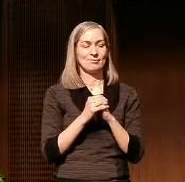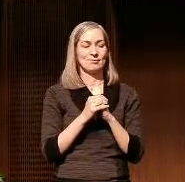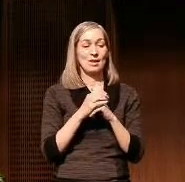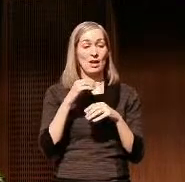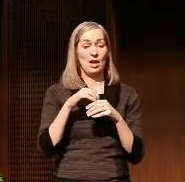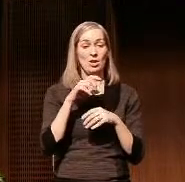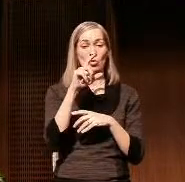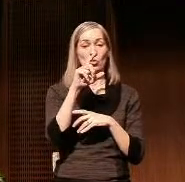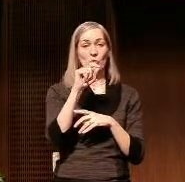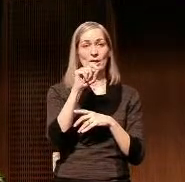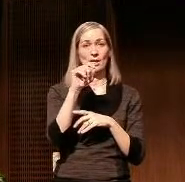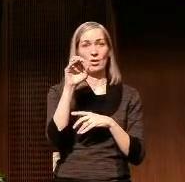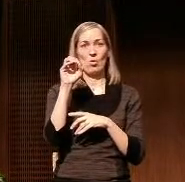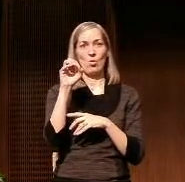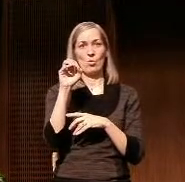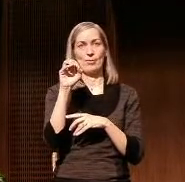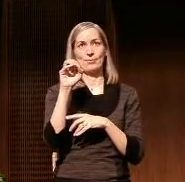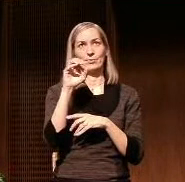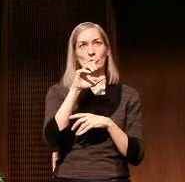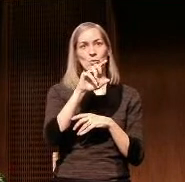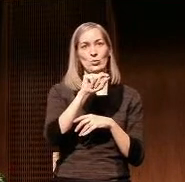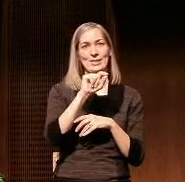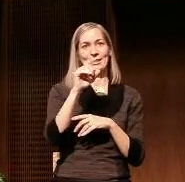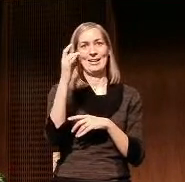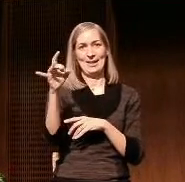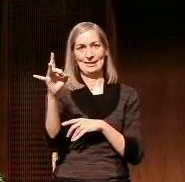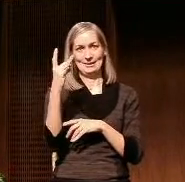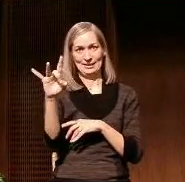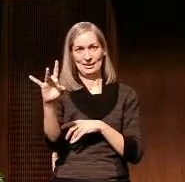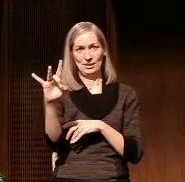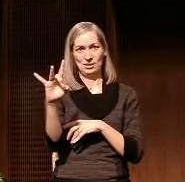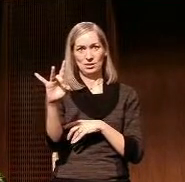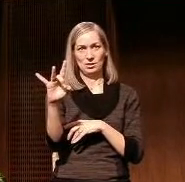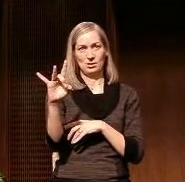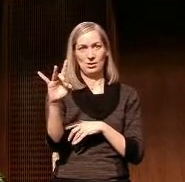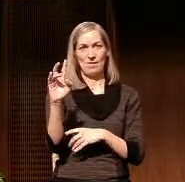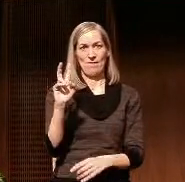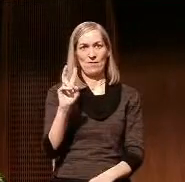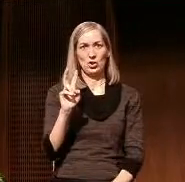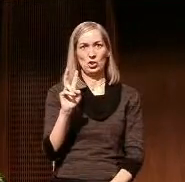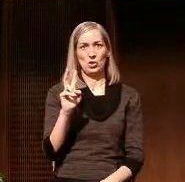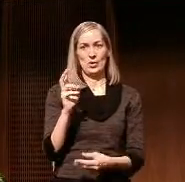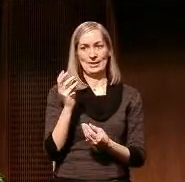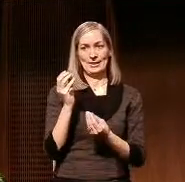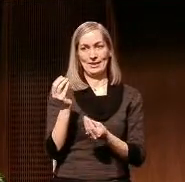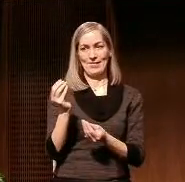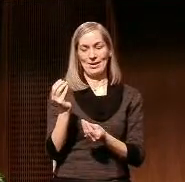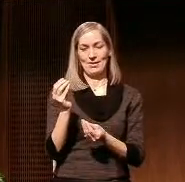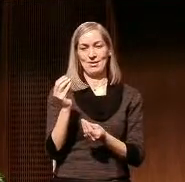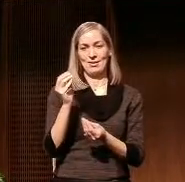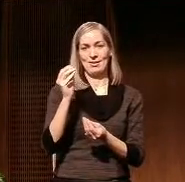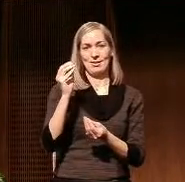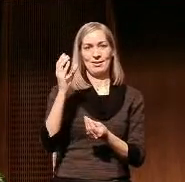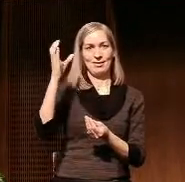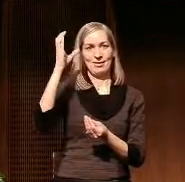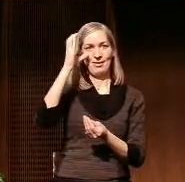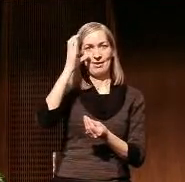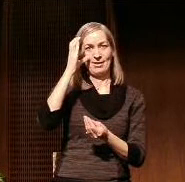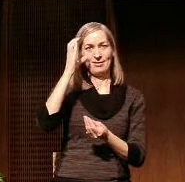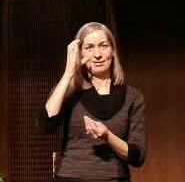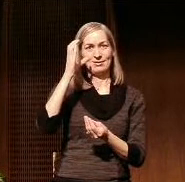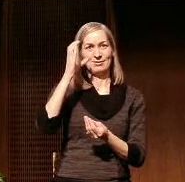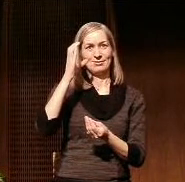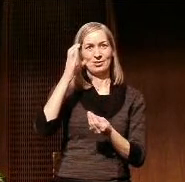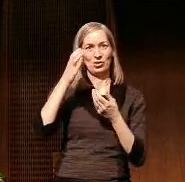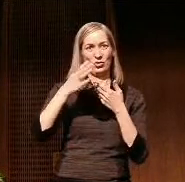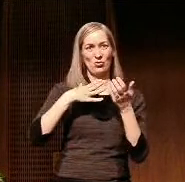In 2018, Virgil was awarded the Klein R. Payden Gray